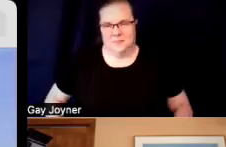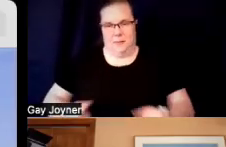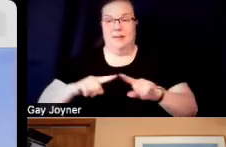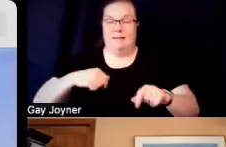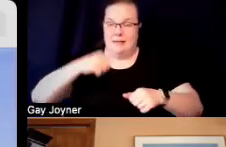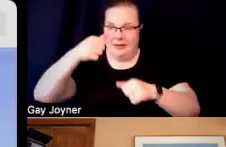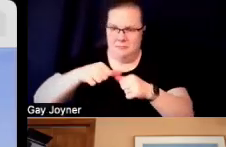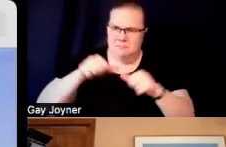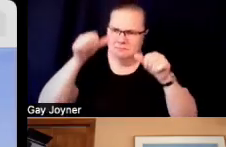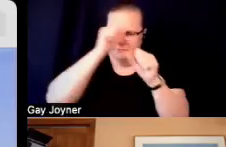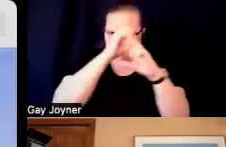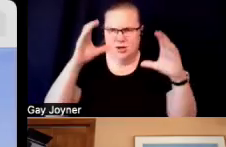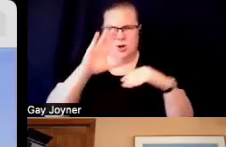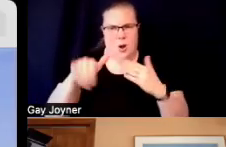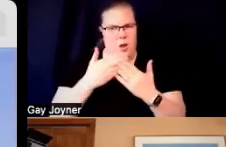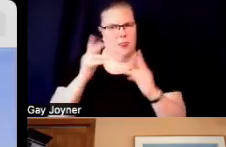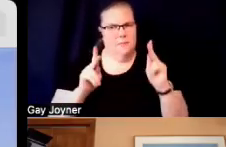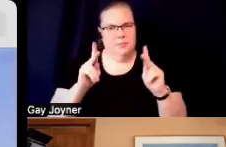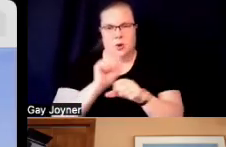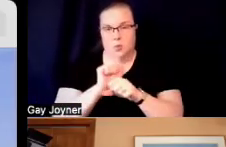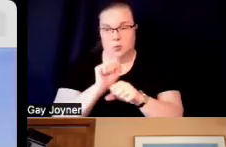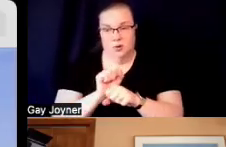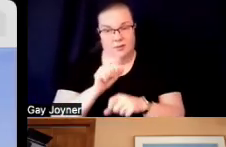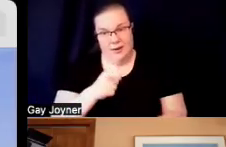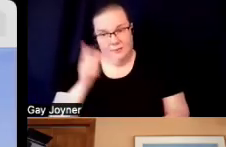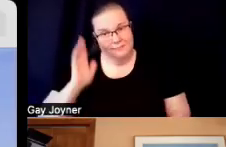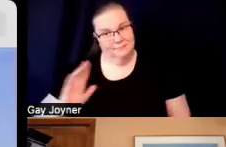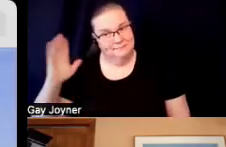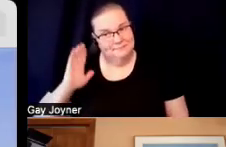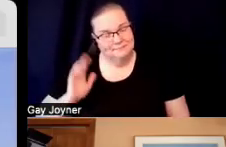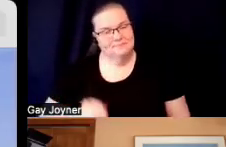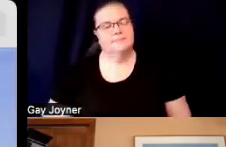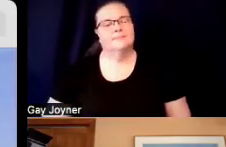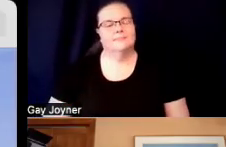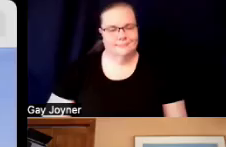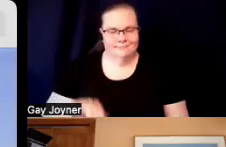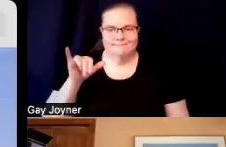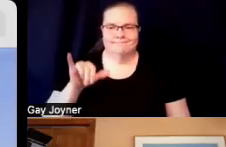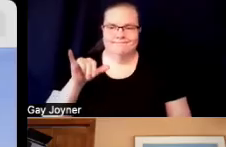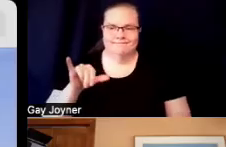all the people who used to work there. Ah, Yeah. Mm.